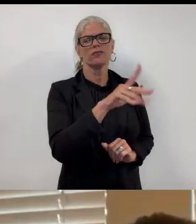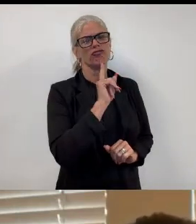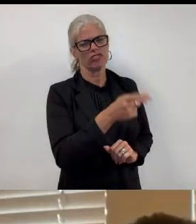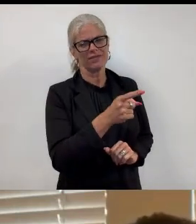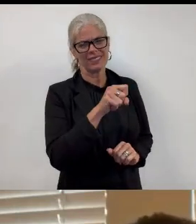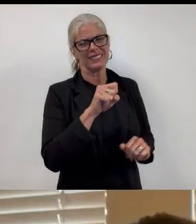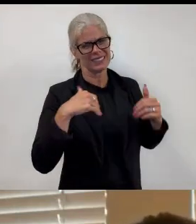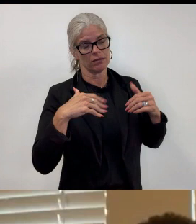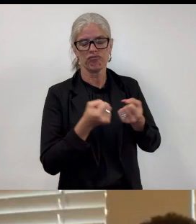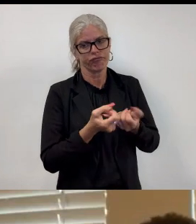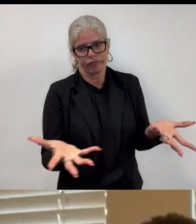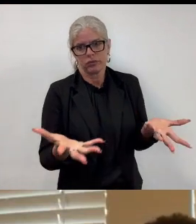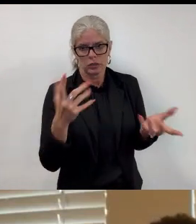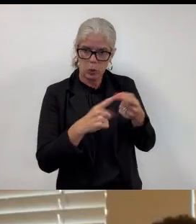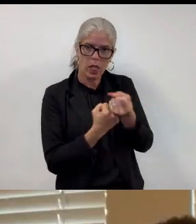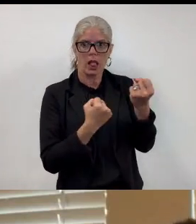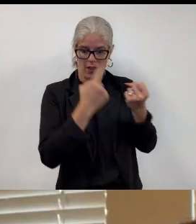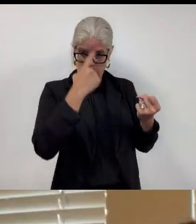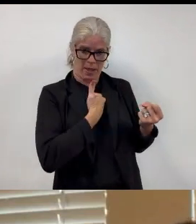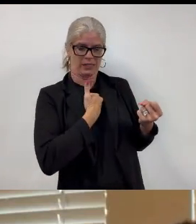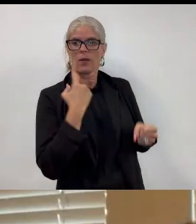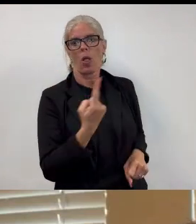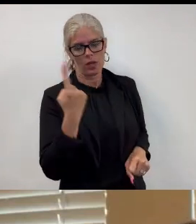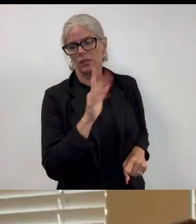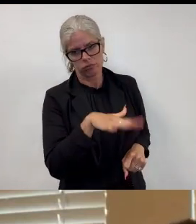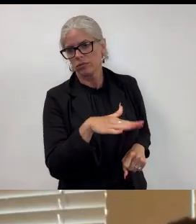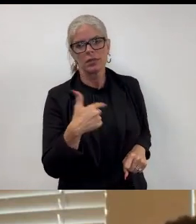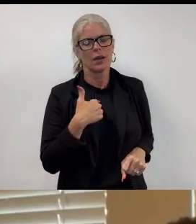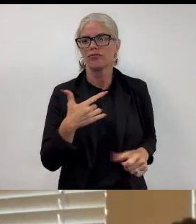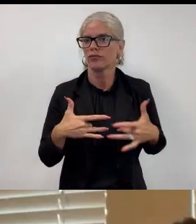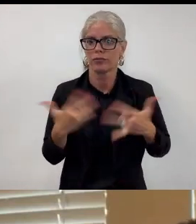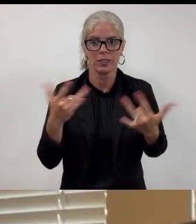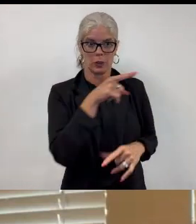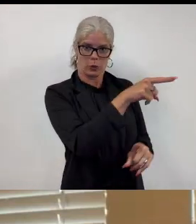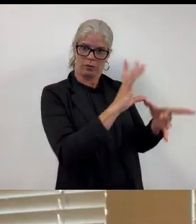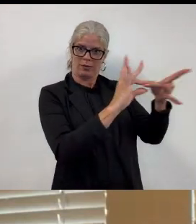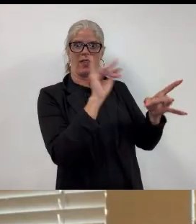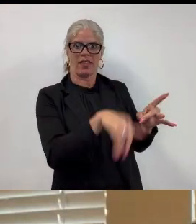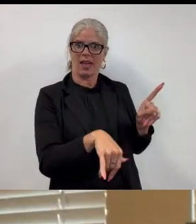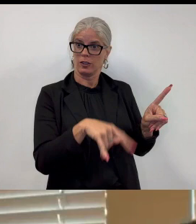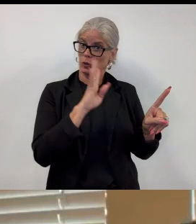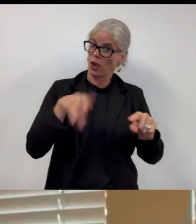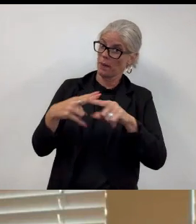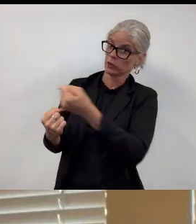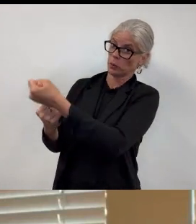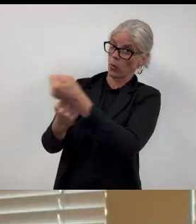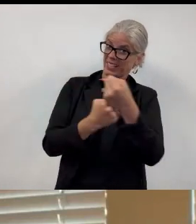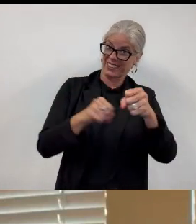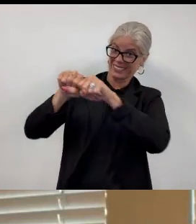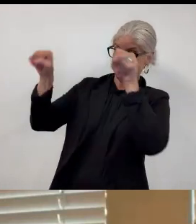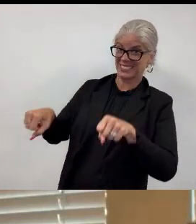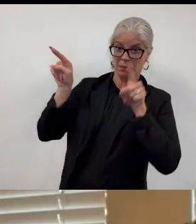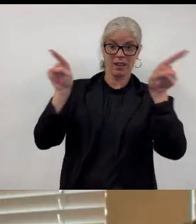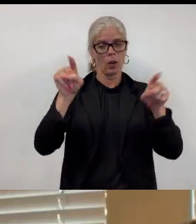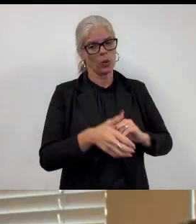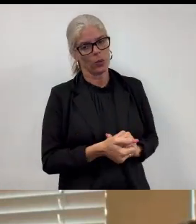absolutely. It's exhausting. It's exhausting. And It to, is. I am so grateful that you just said what you said with regard to a support system, or, you know, a plus